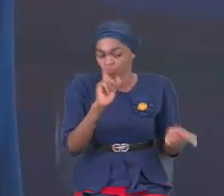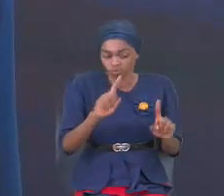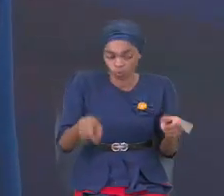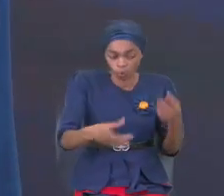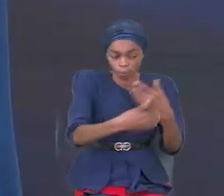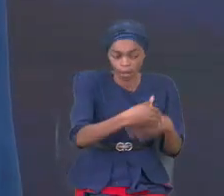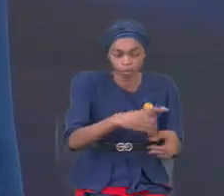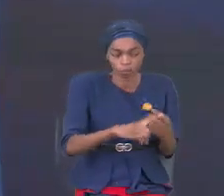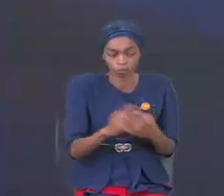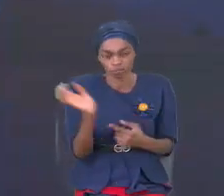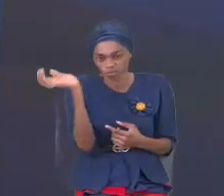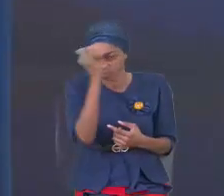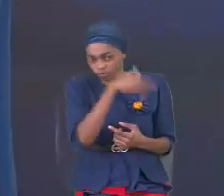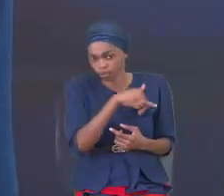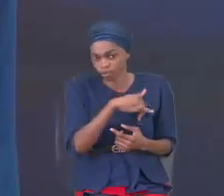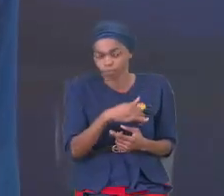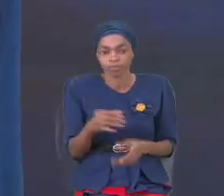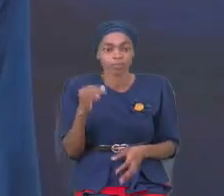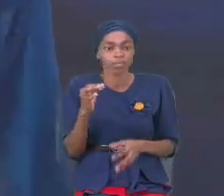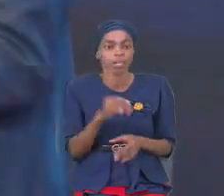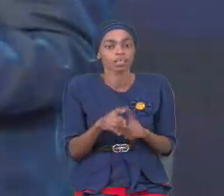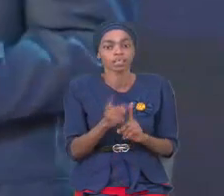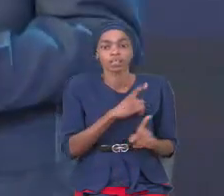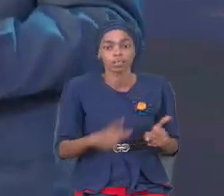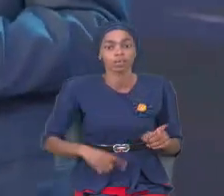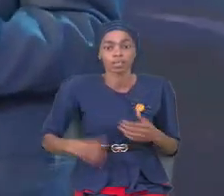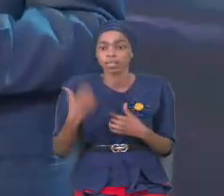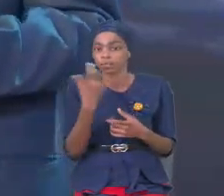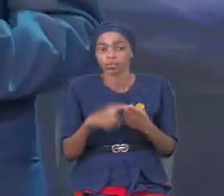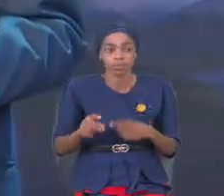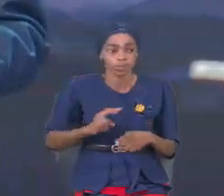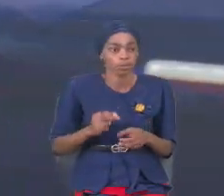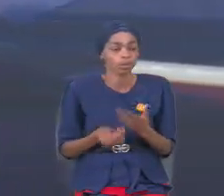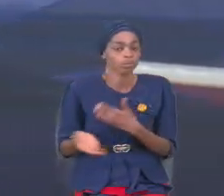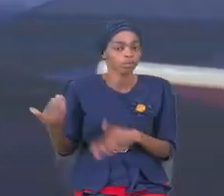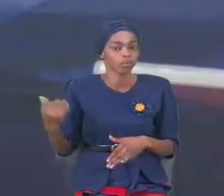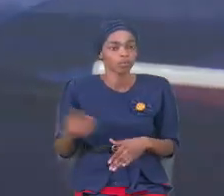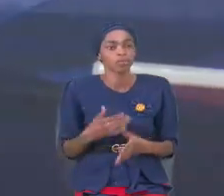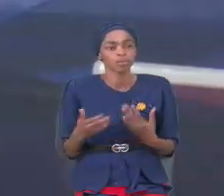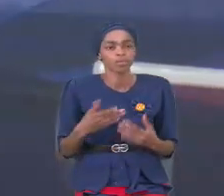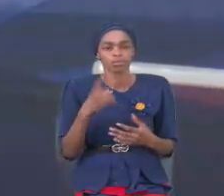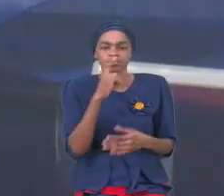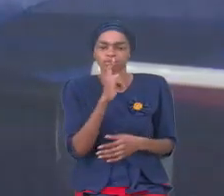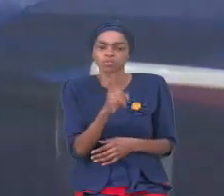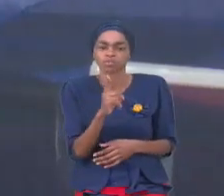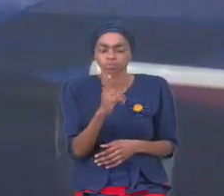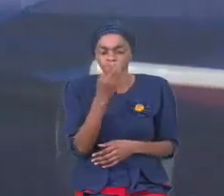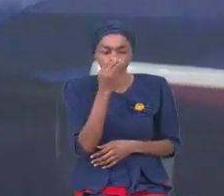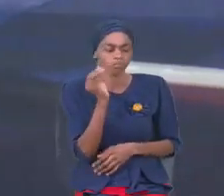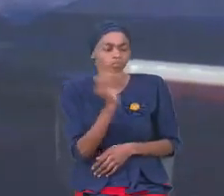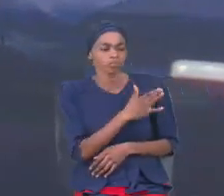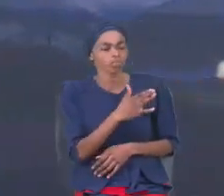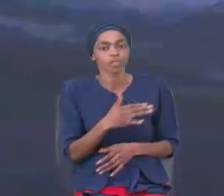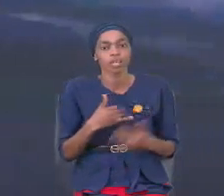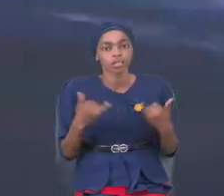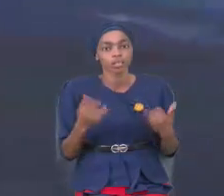blew it. We didn't go the direction of the Lord. Now he's going to talk the second time. He's going to give us a